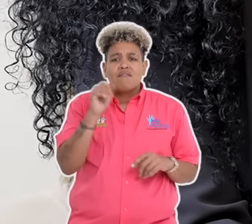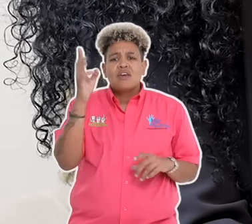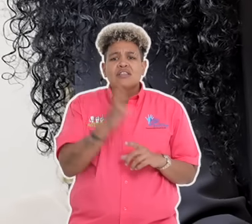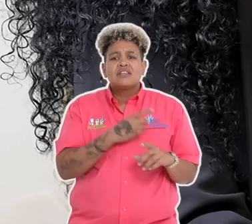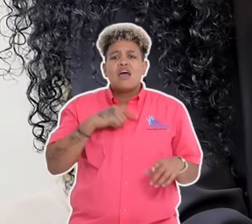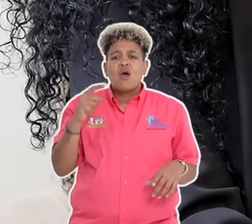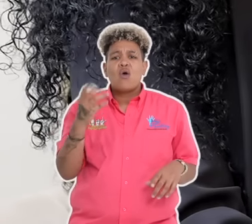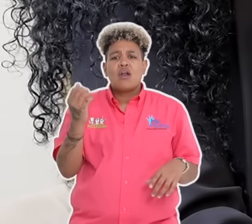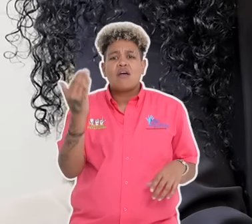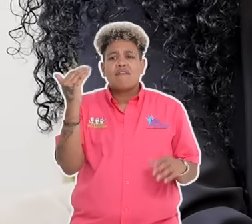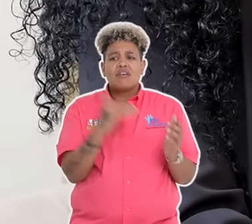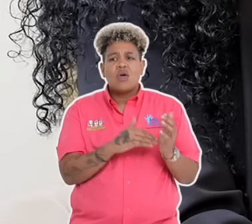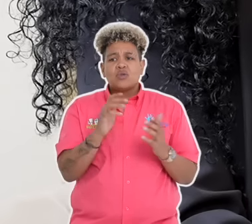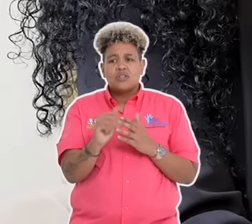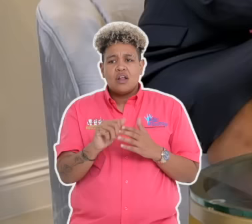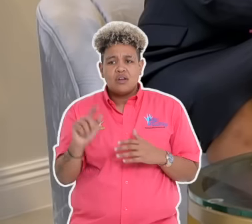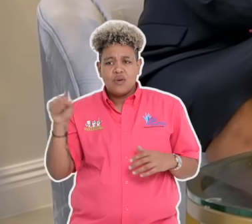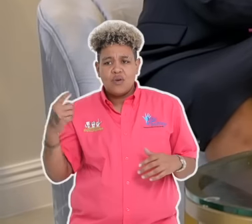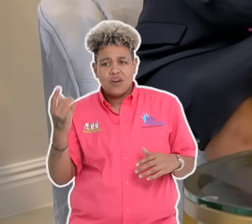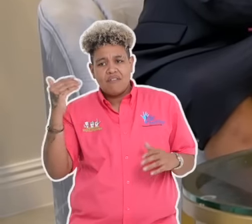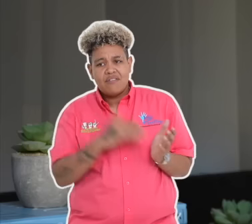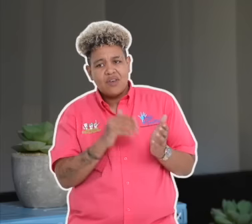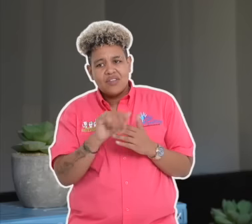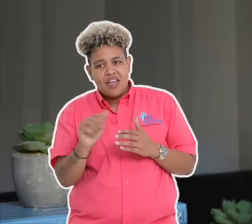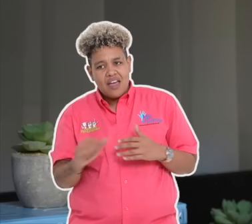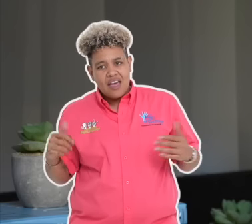money win. Because the first 6 months, I only made $15,000. Only?